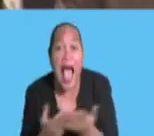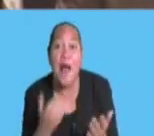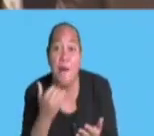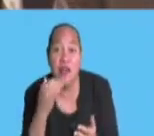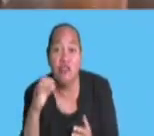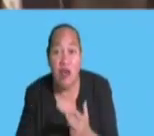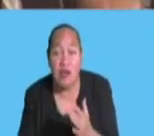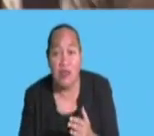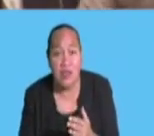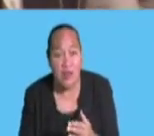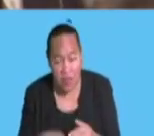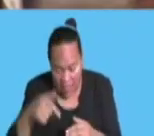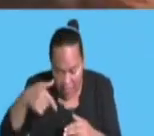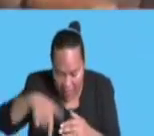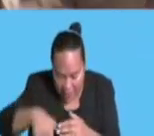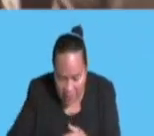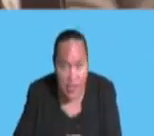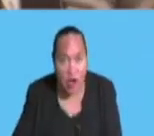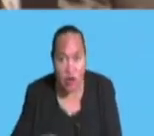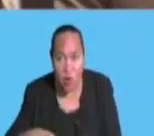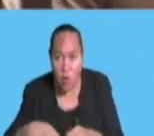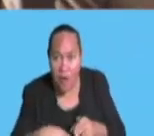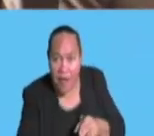it cost. Underground cabling.